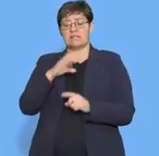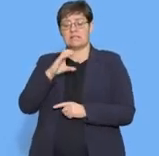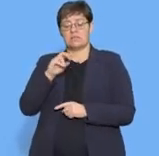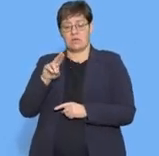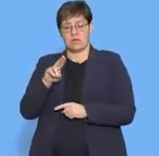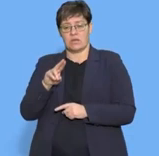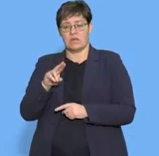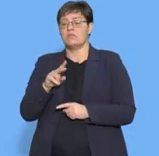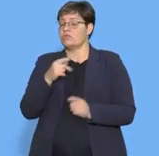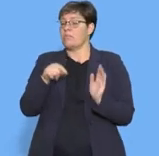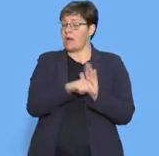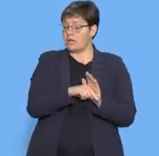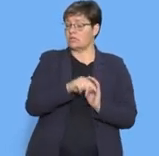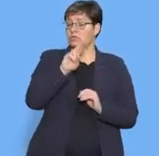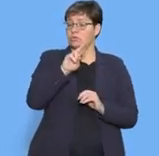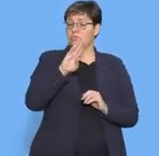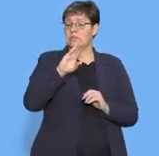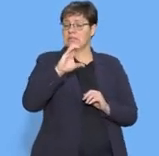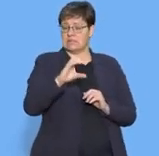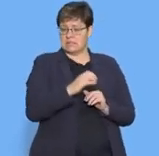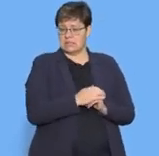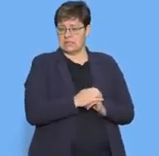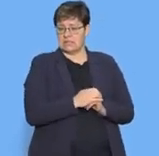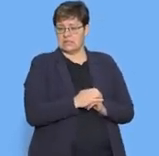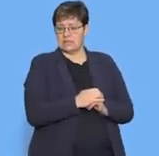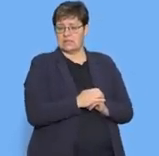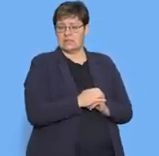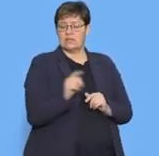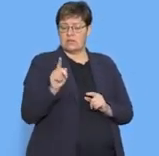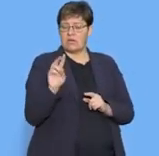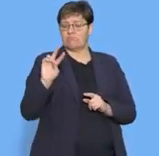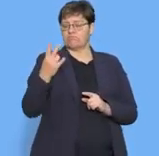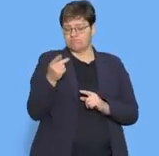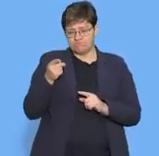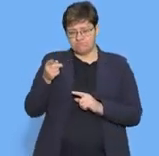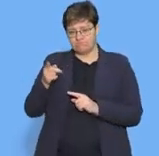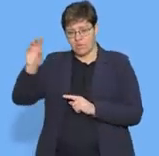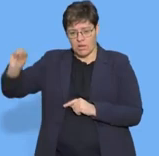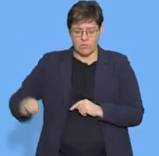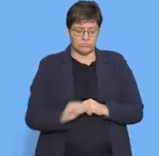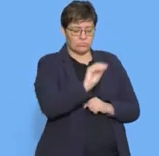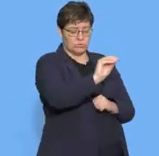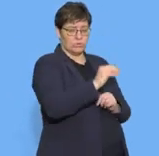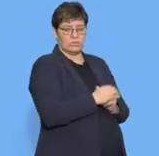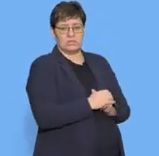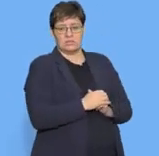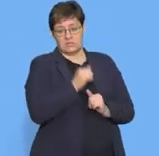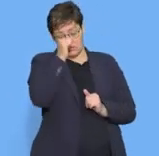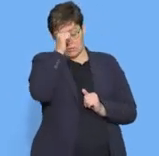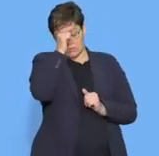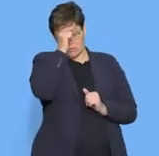C squared minus 2BC cos A. So what remains is just to rewrite this in the right